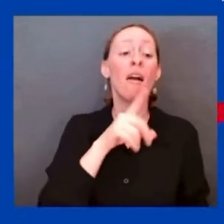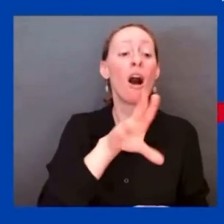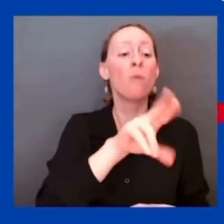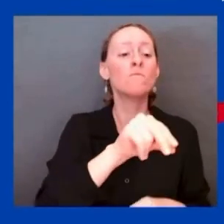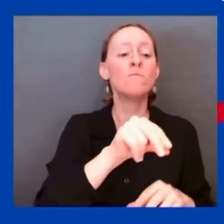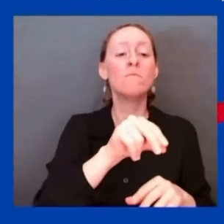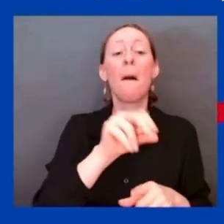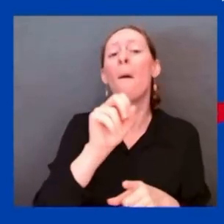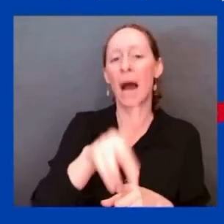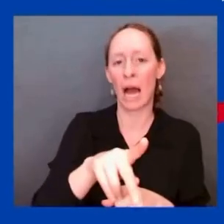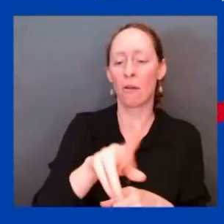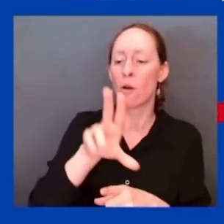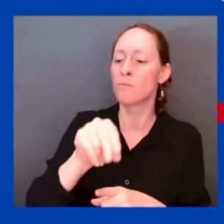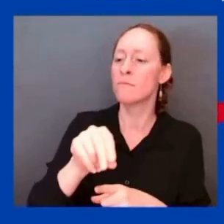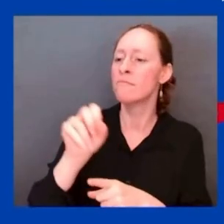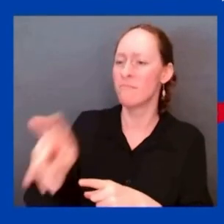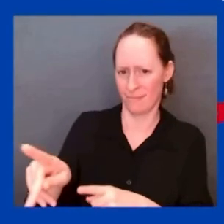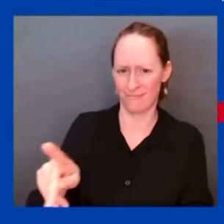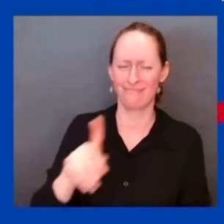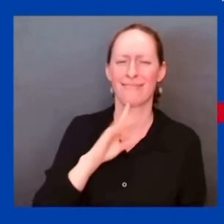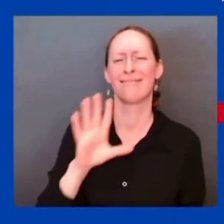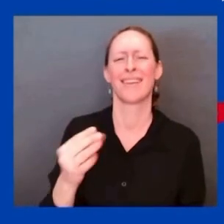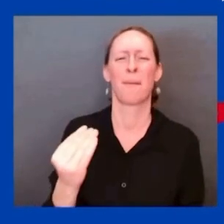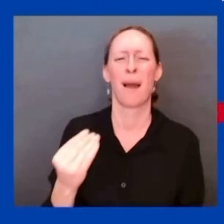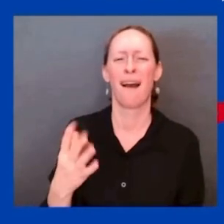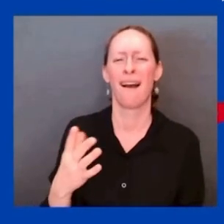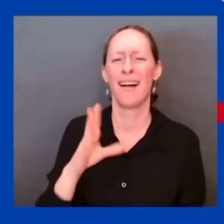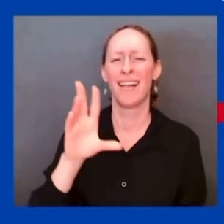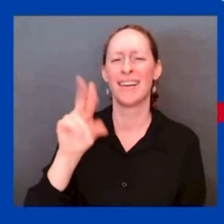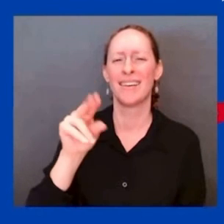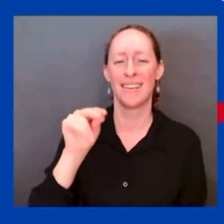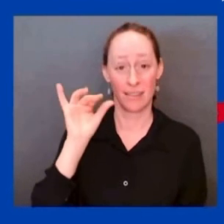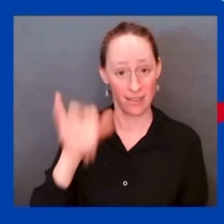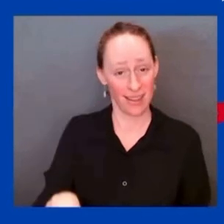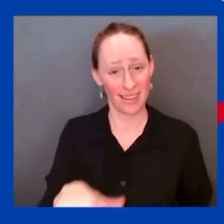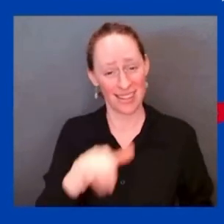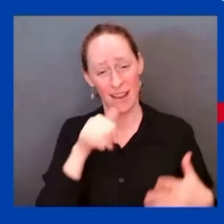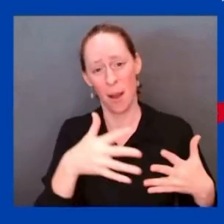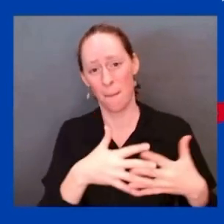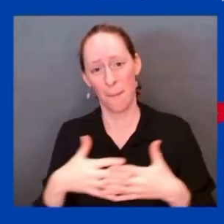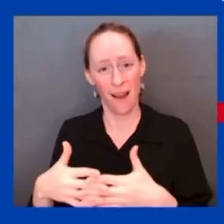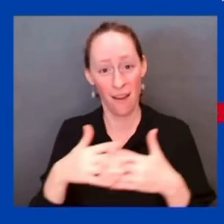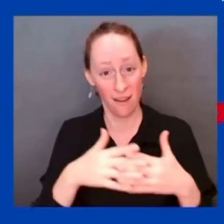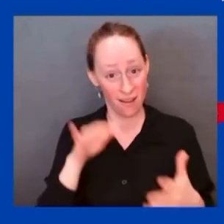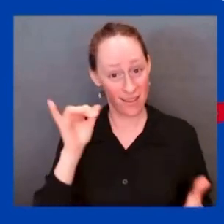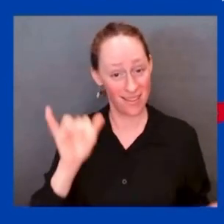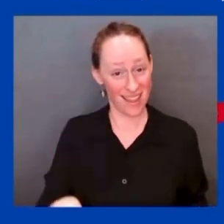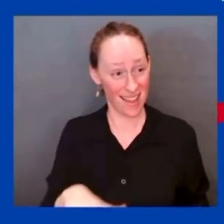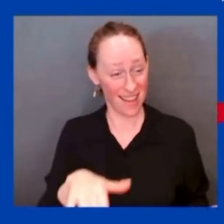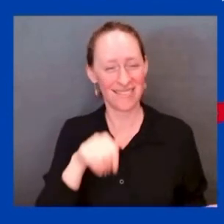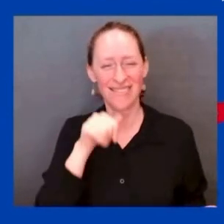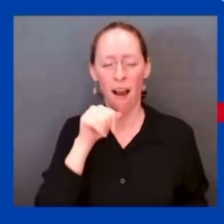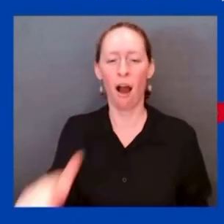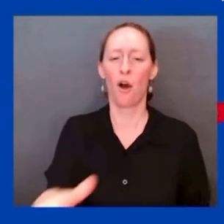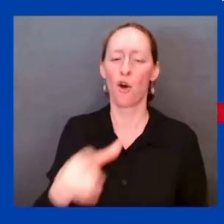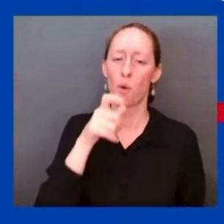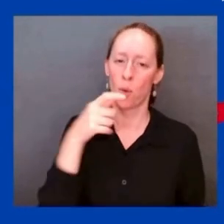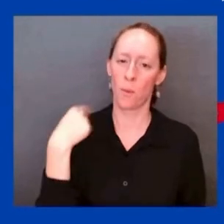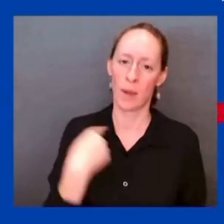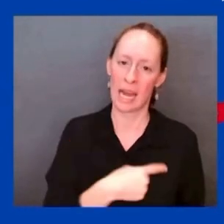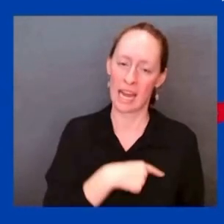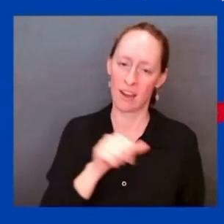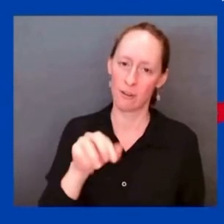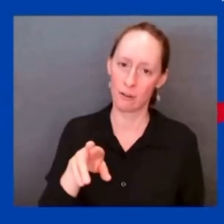this. So many of us are here, at least in part, because somewhere along the way,